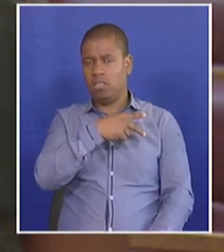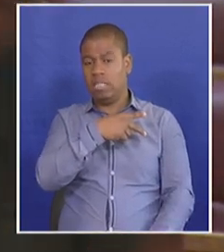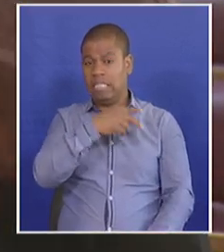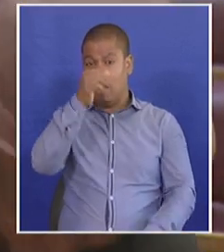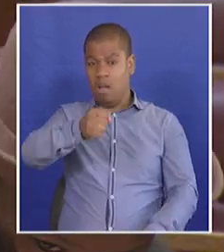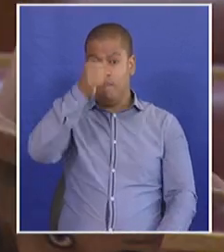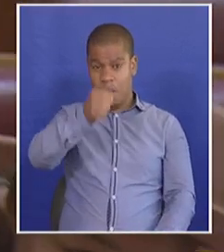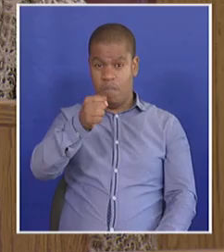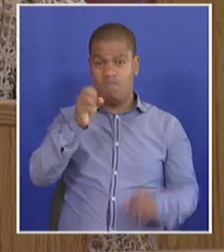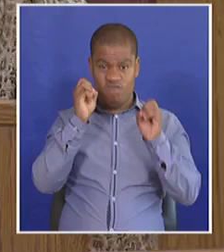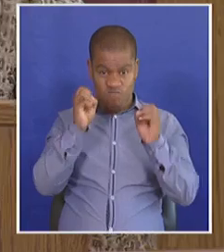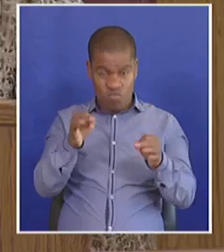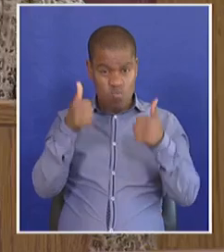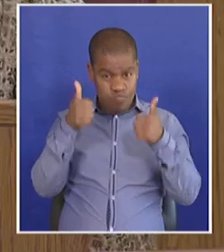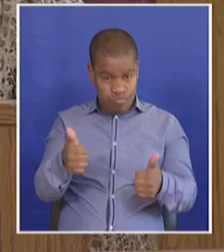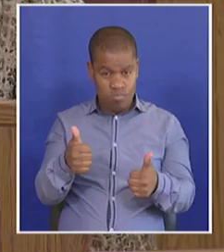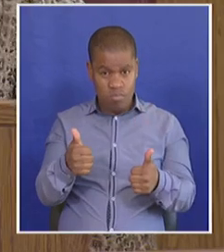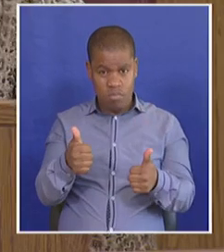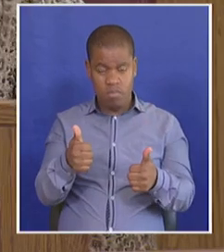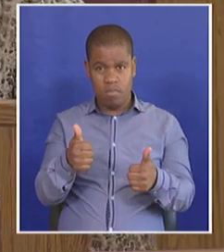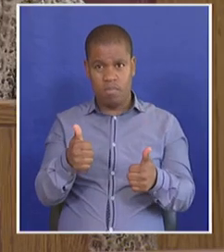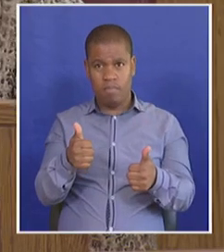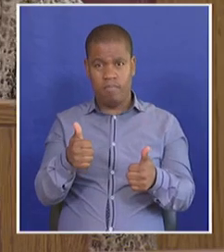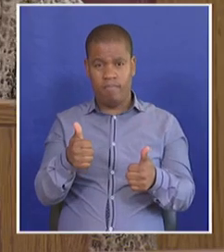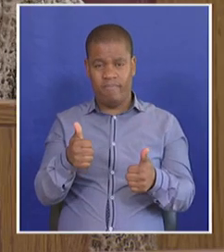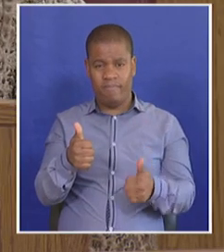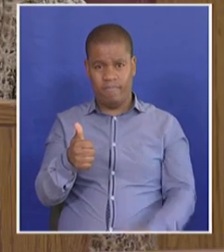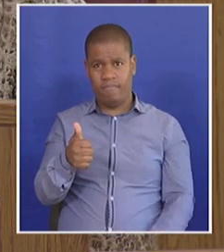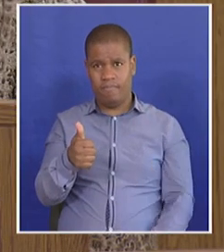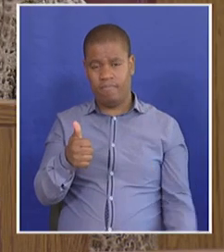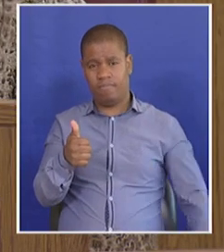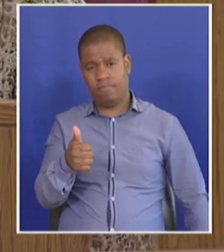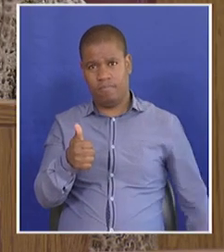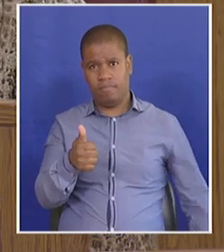you. Honorable Mokhosi, that is not